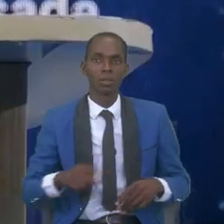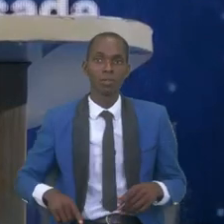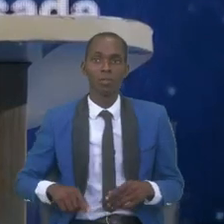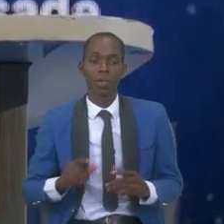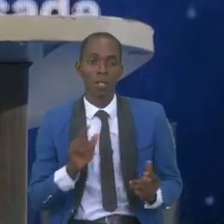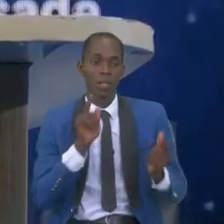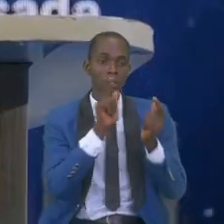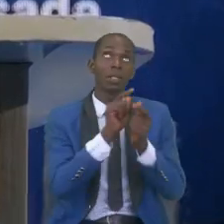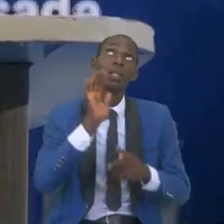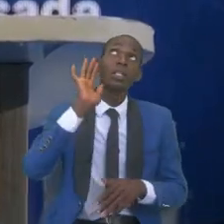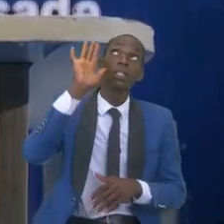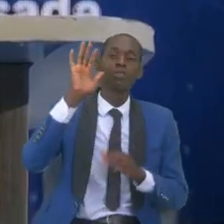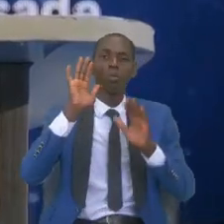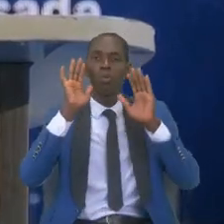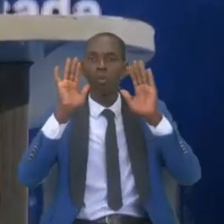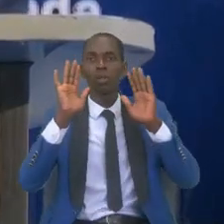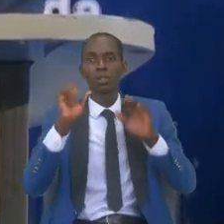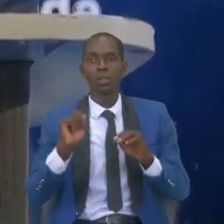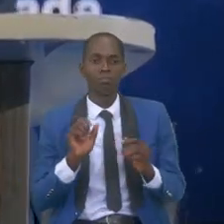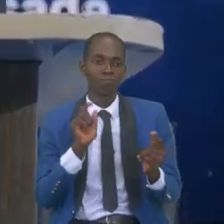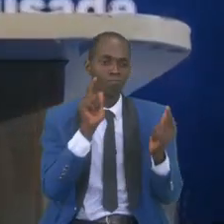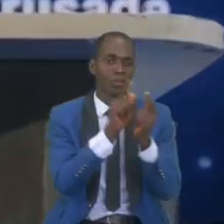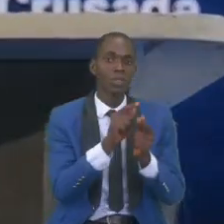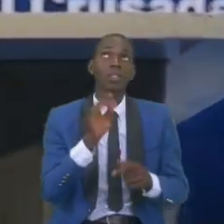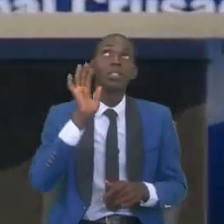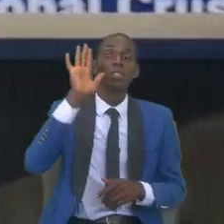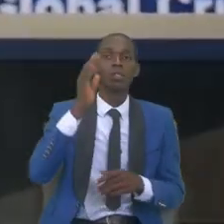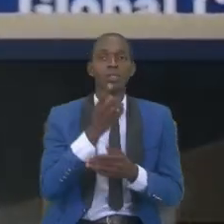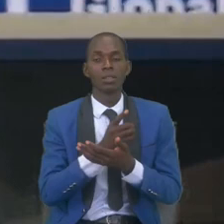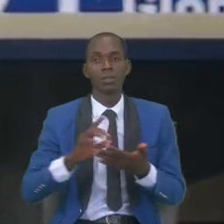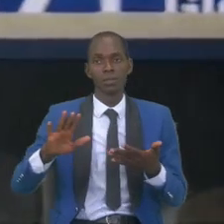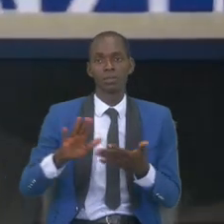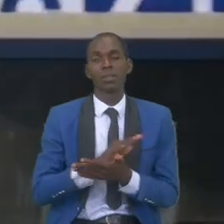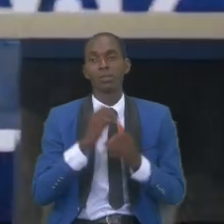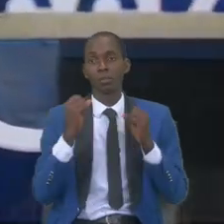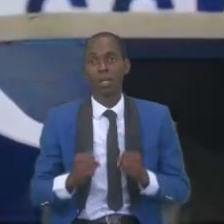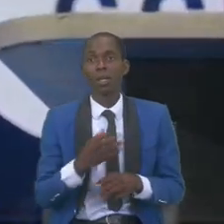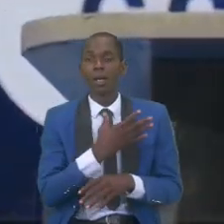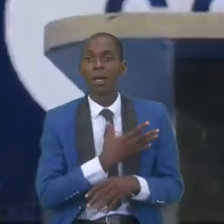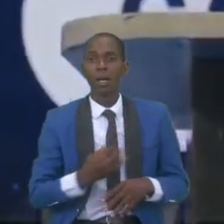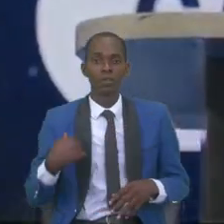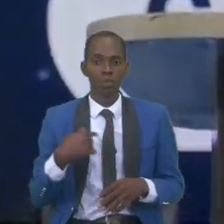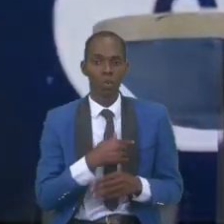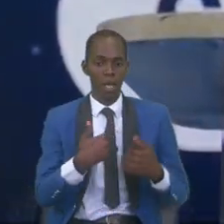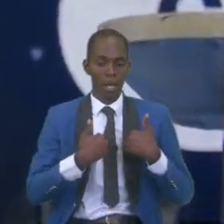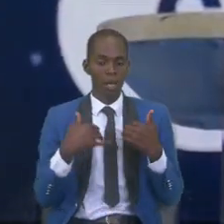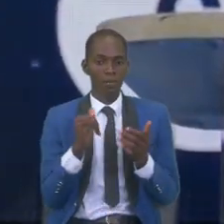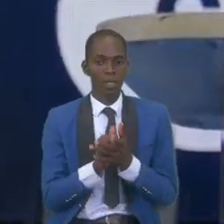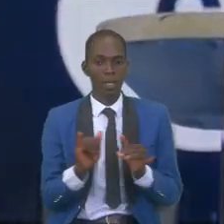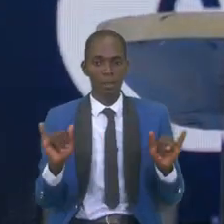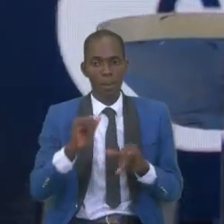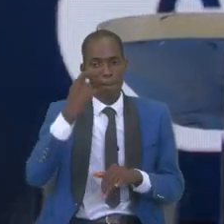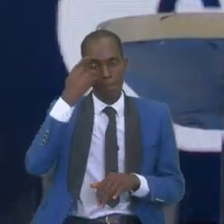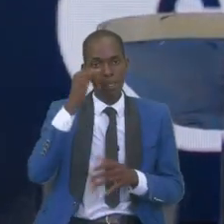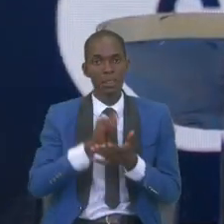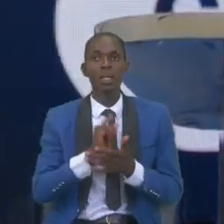wonders. Encounter the supernatural. And if we have that mind, and that is why we're here, then